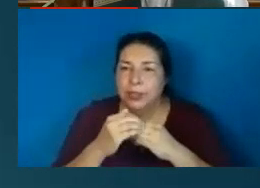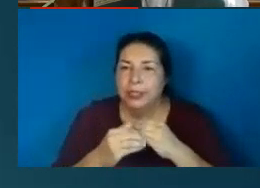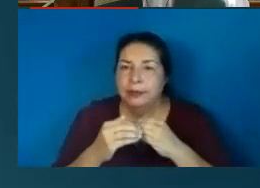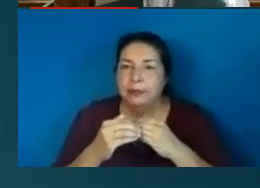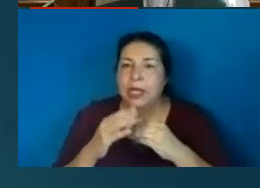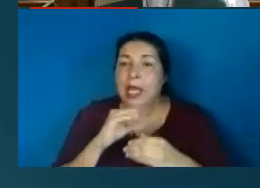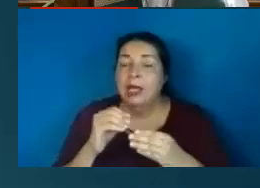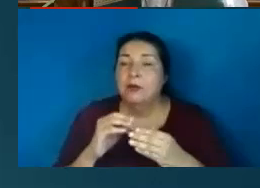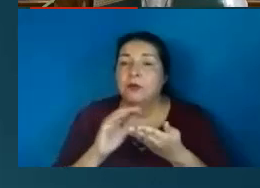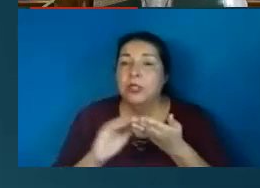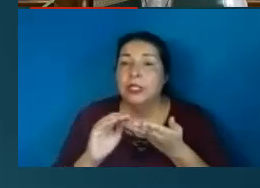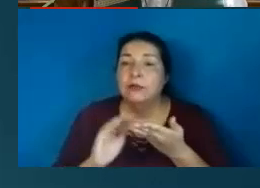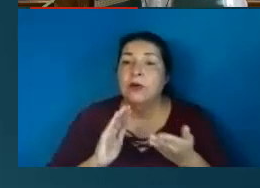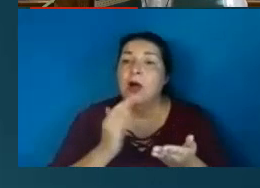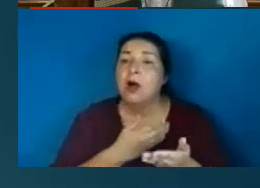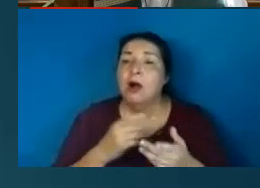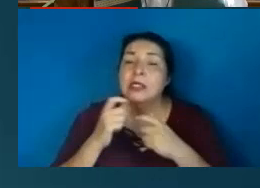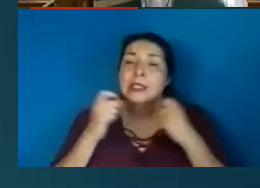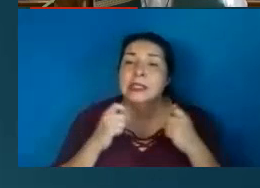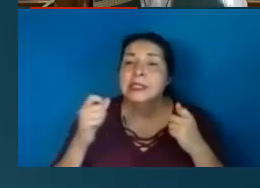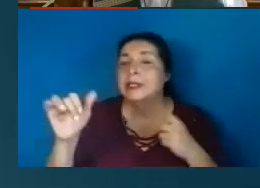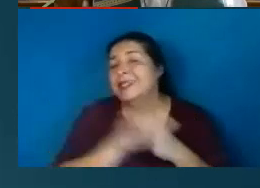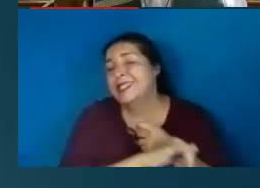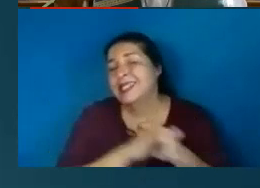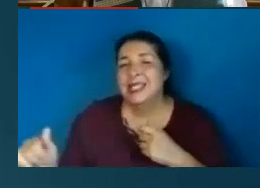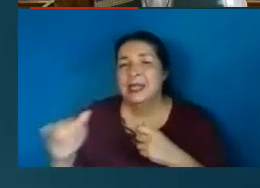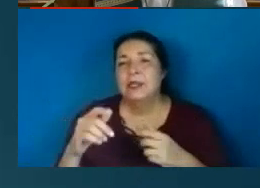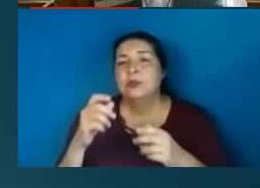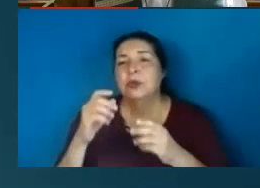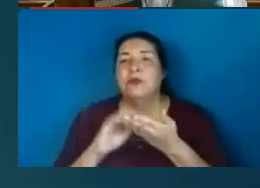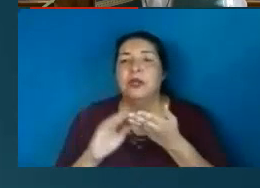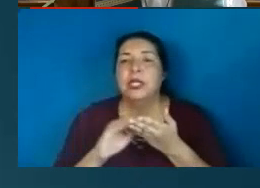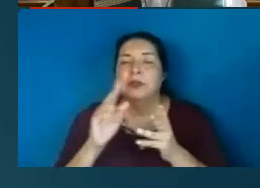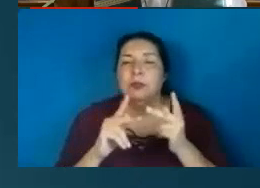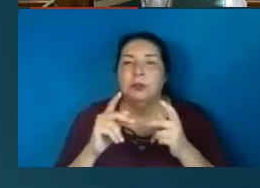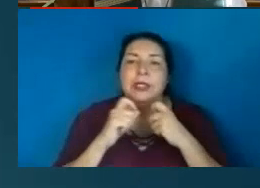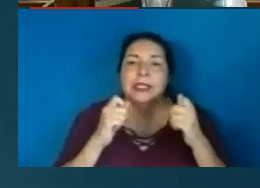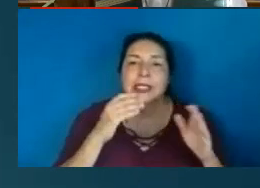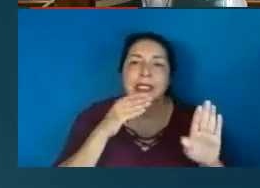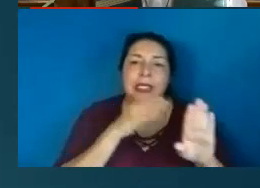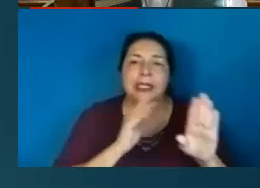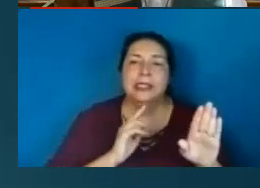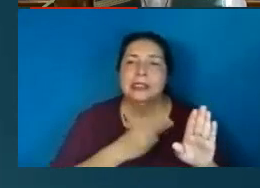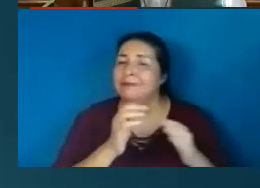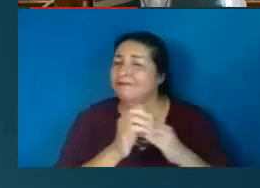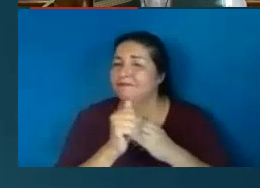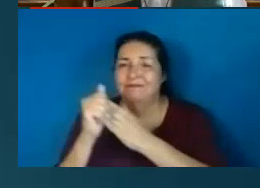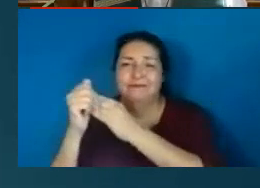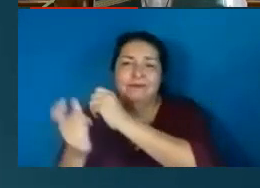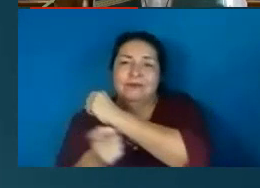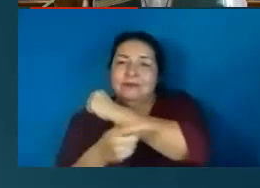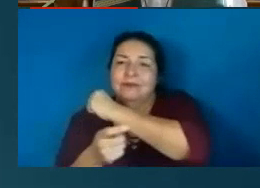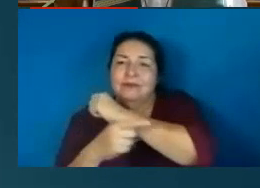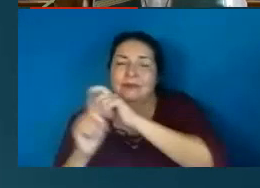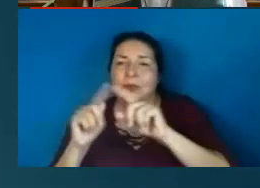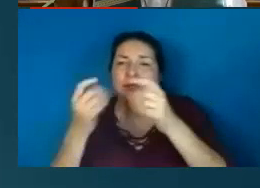and forgive us our trespasses, as we forgive those who trespass against us. And lead us not into temptation,